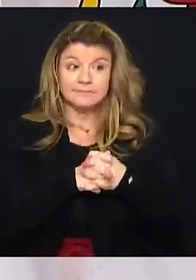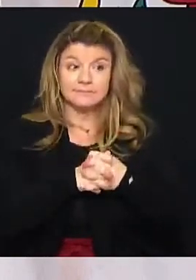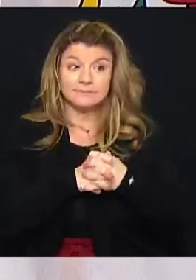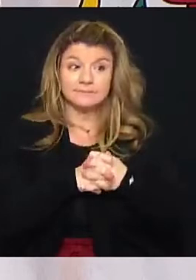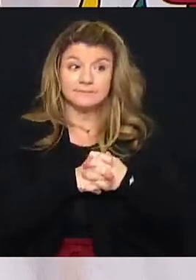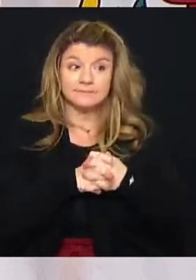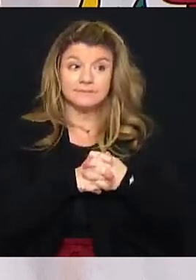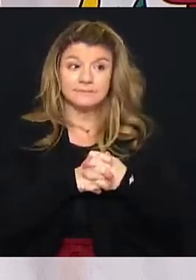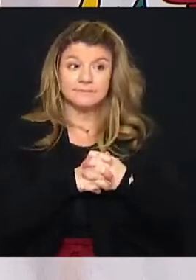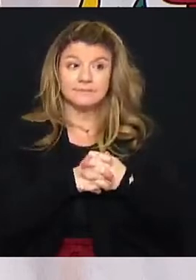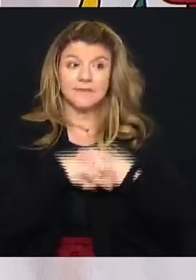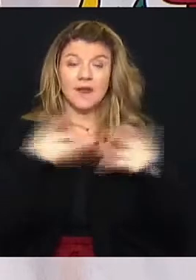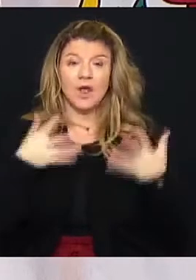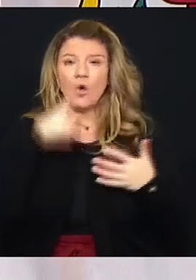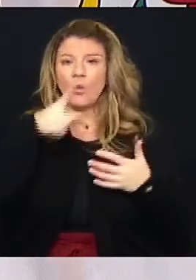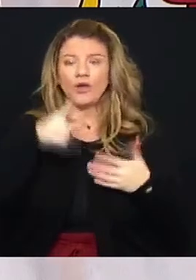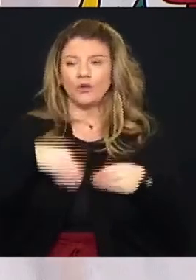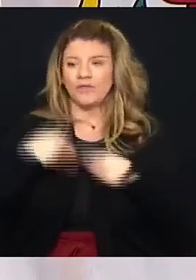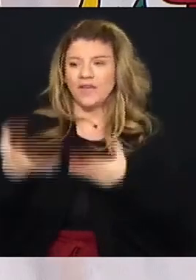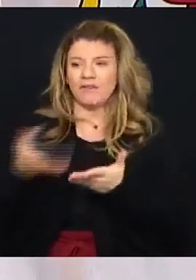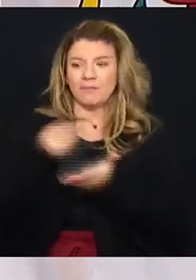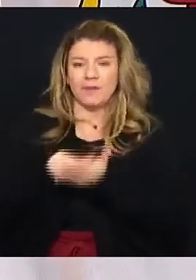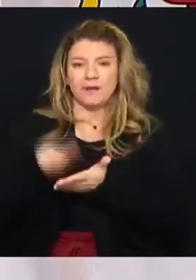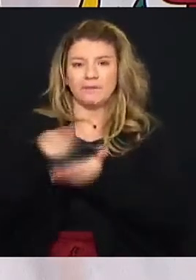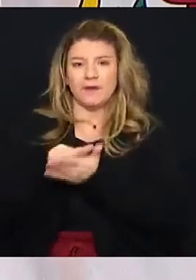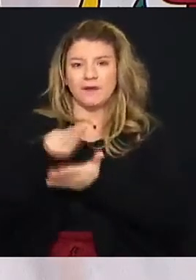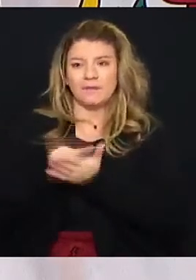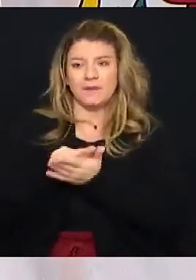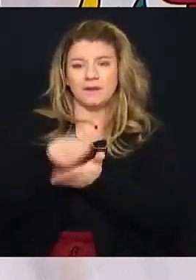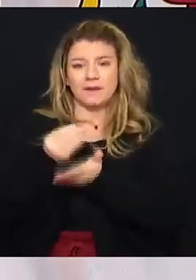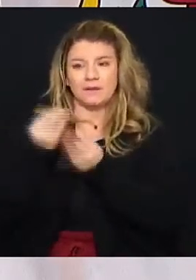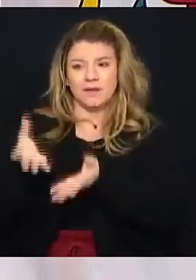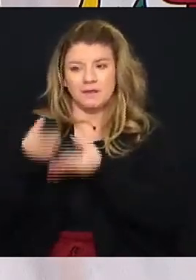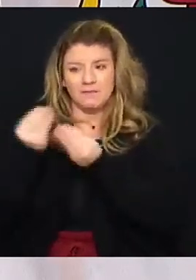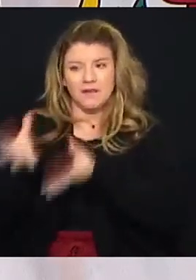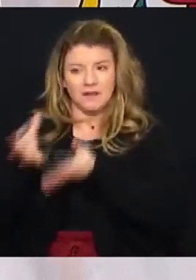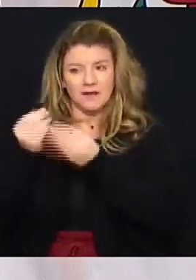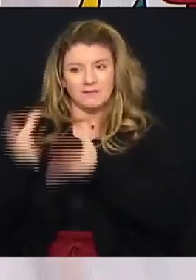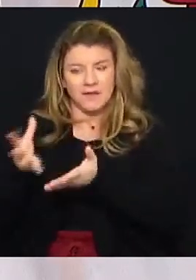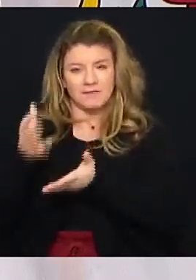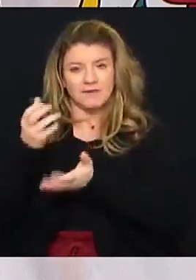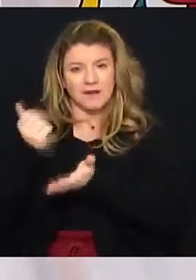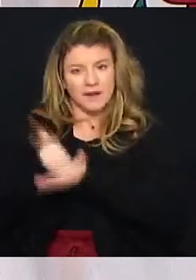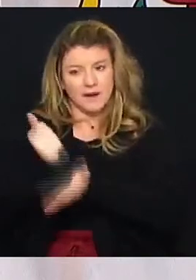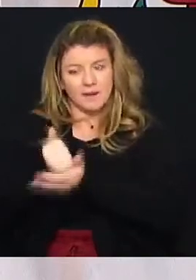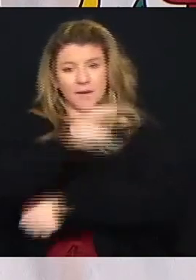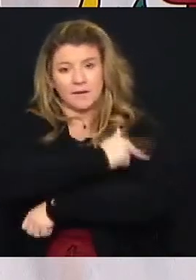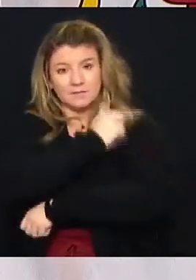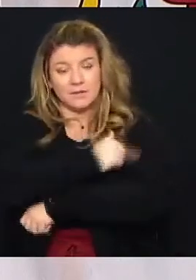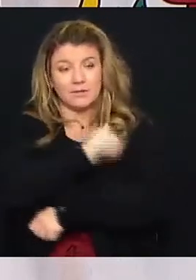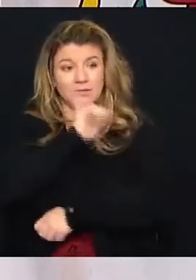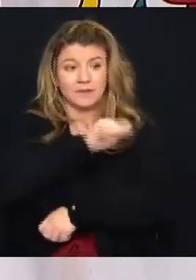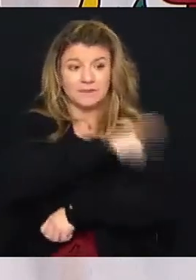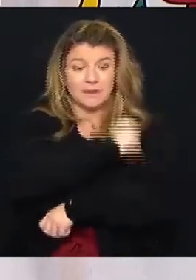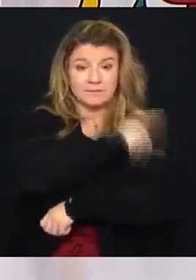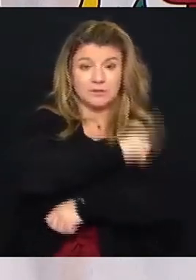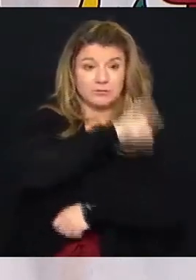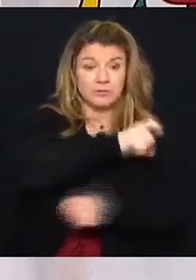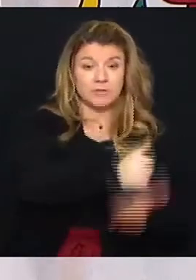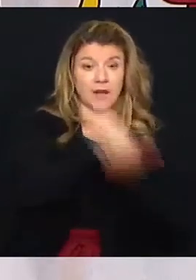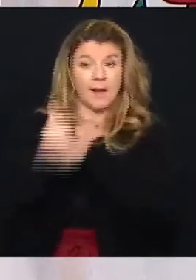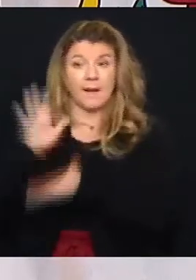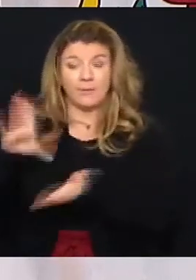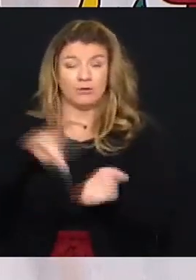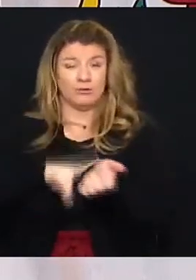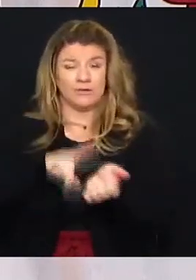when you've pumped money after money after money to try to help the hospitals, and the hospitals are supposed to be helping the nurses. We put, I think, I